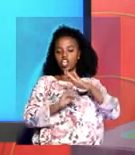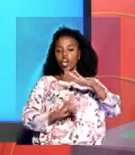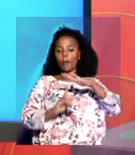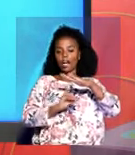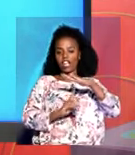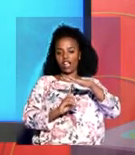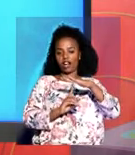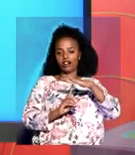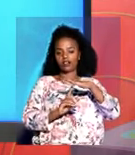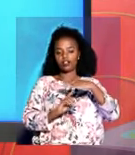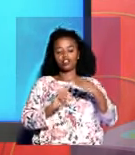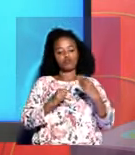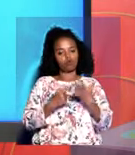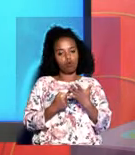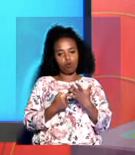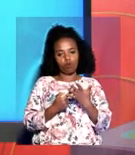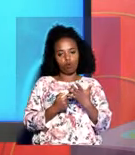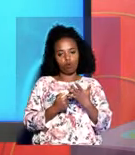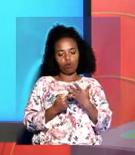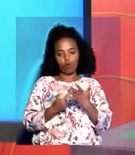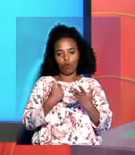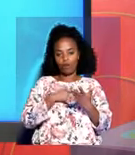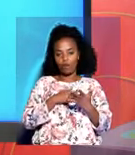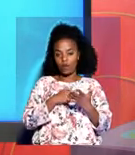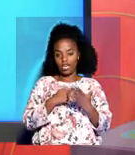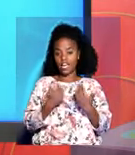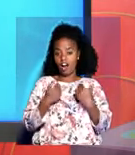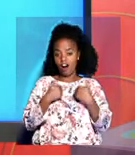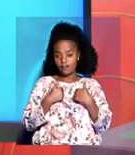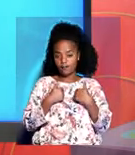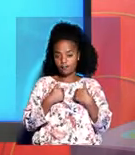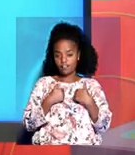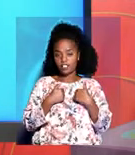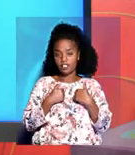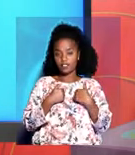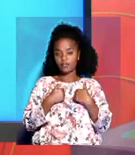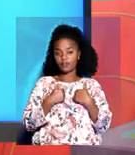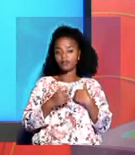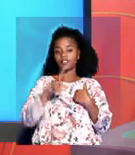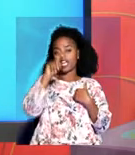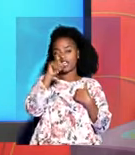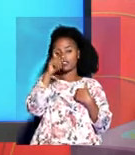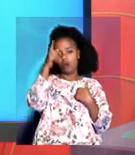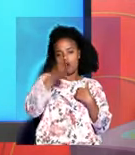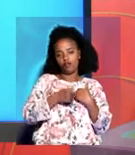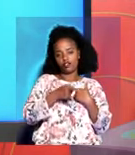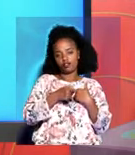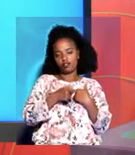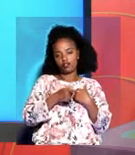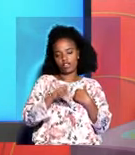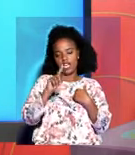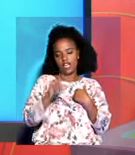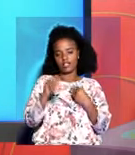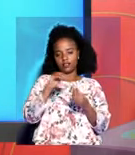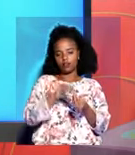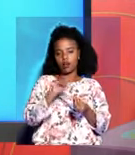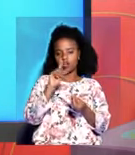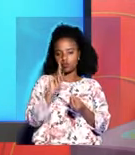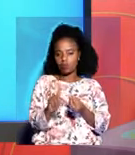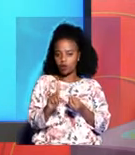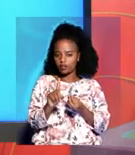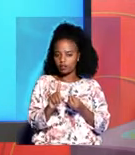denominator. So you have this one, x over x plus